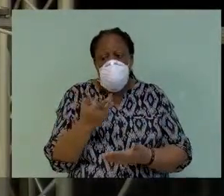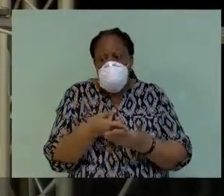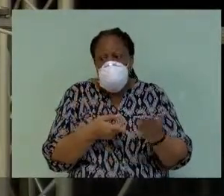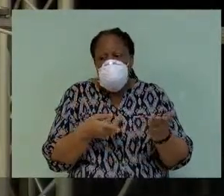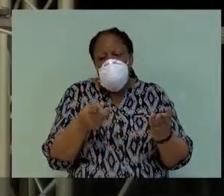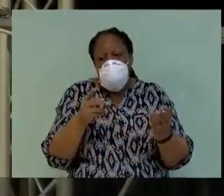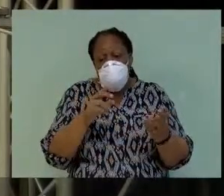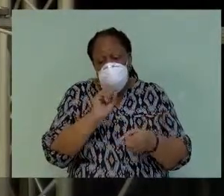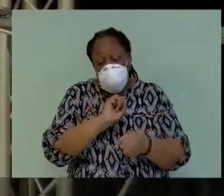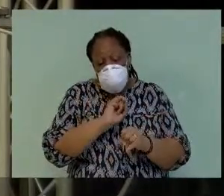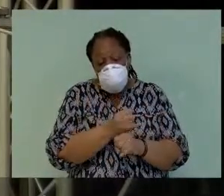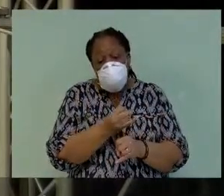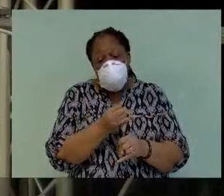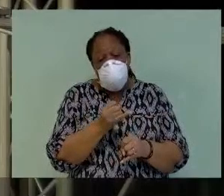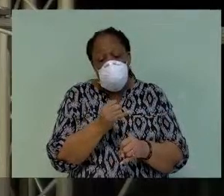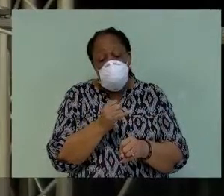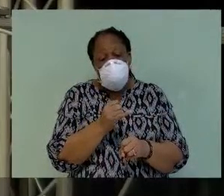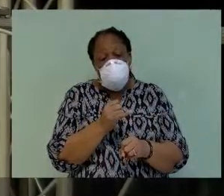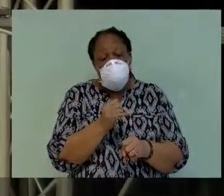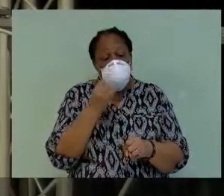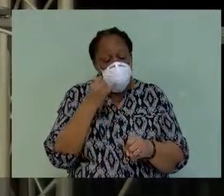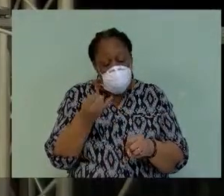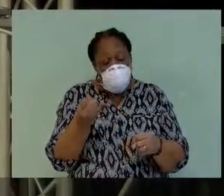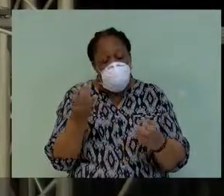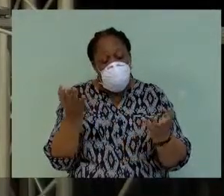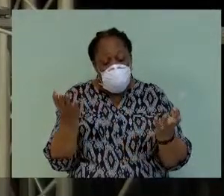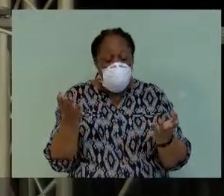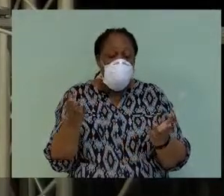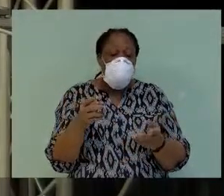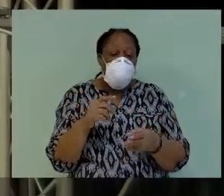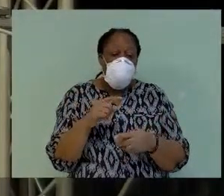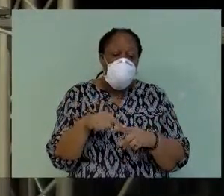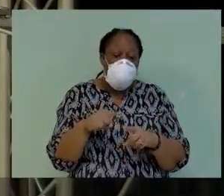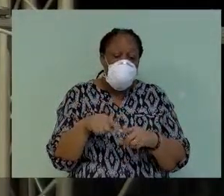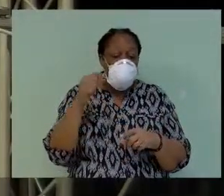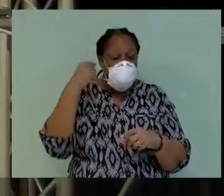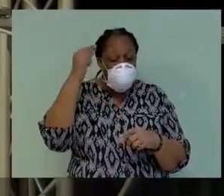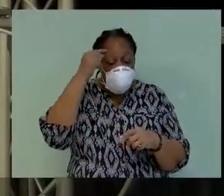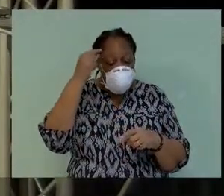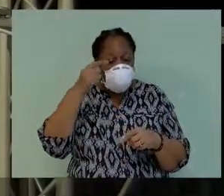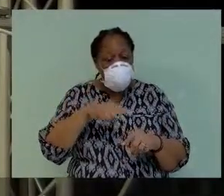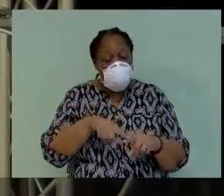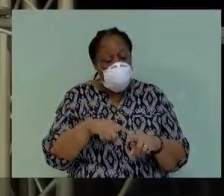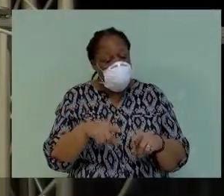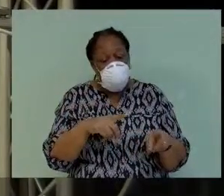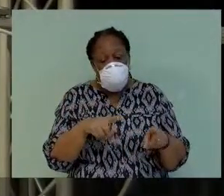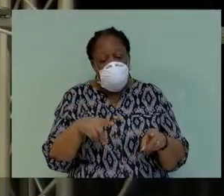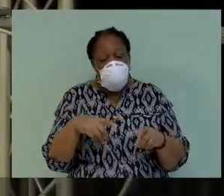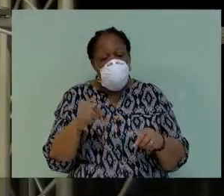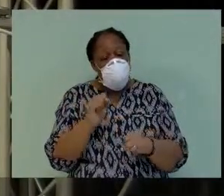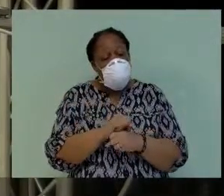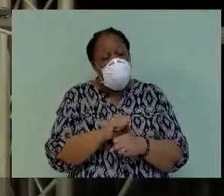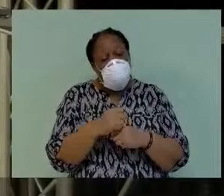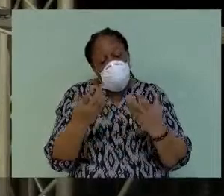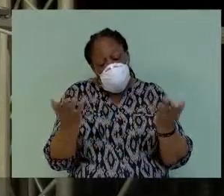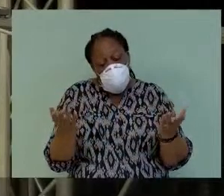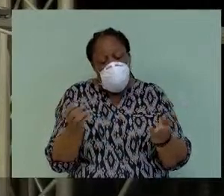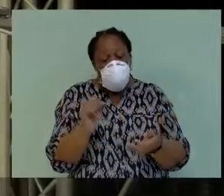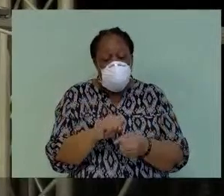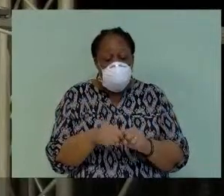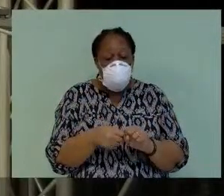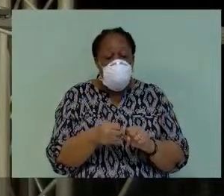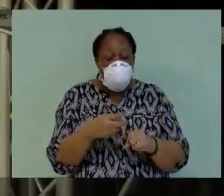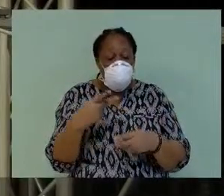requirements of your government department, statutory body, or organization. And these have